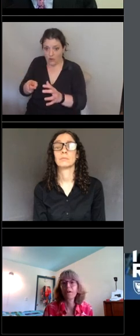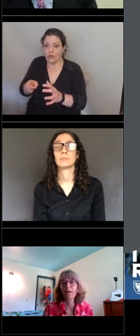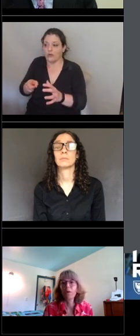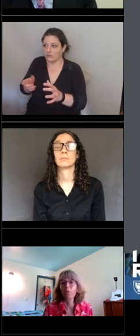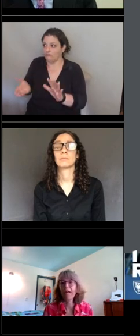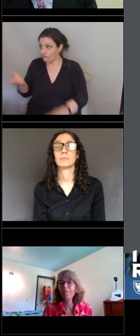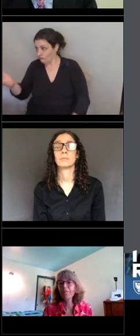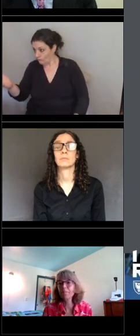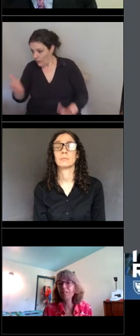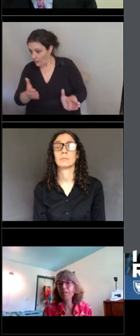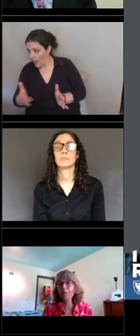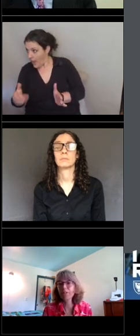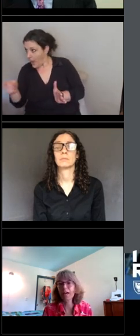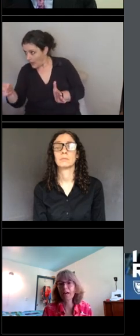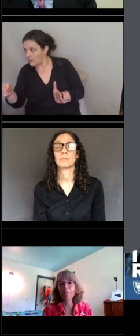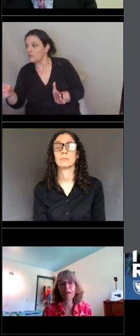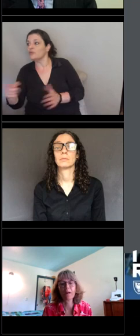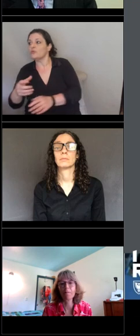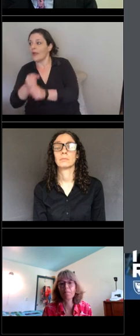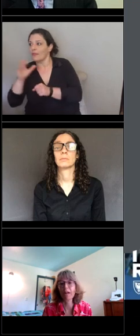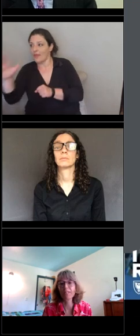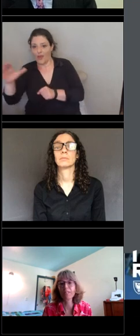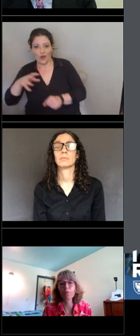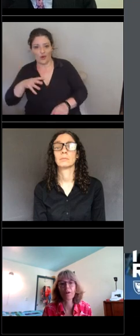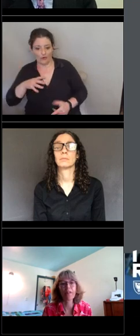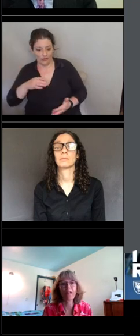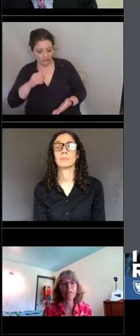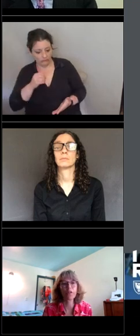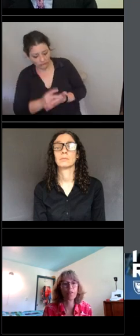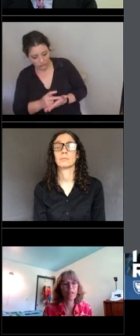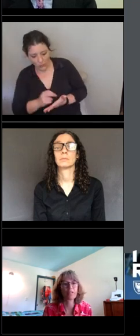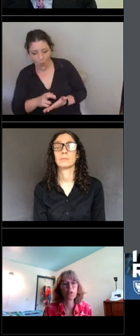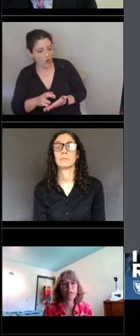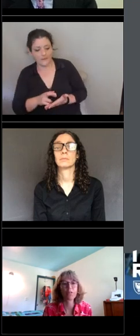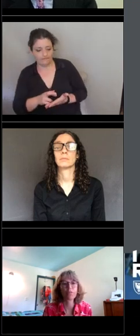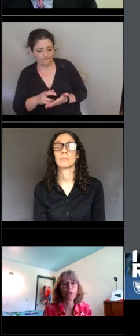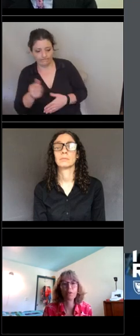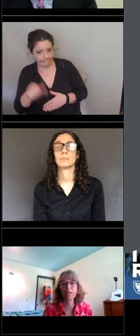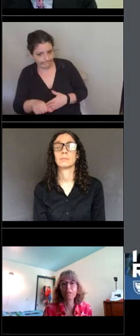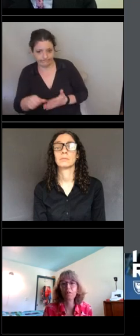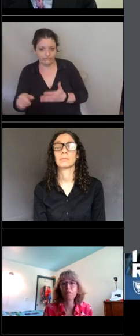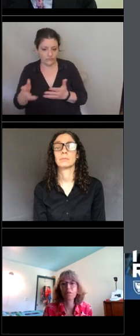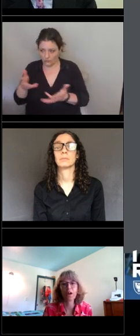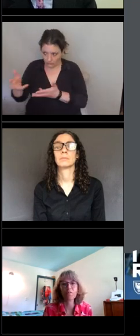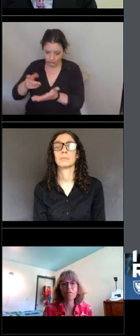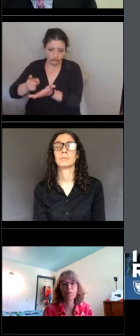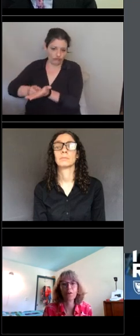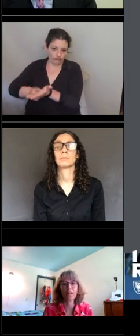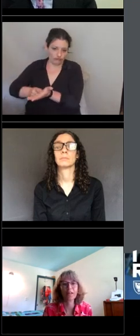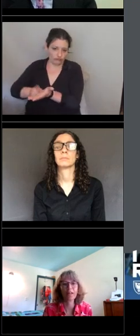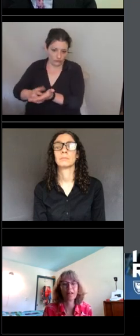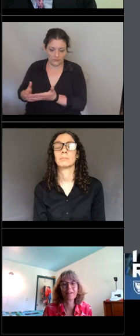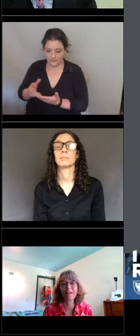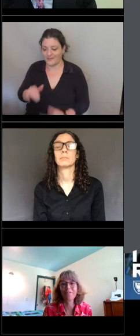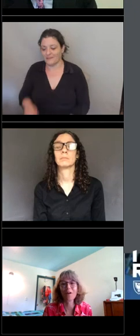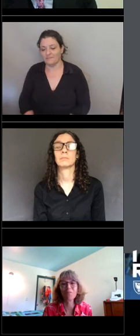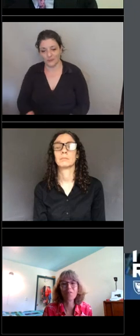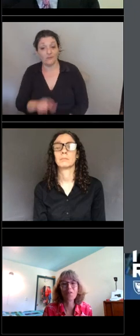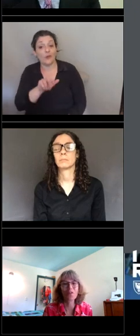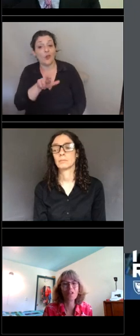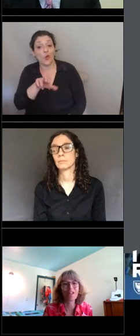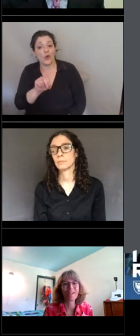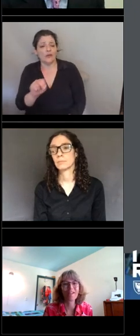Thank you. Well, we have come to the end of our time, but I just want to thank you, Vinny, so much for a really thoughtful